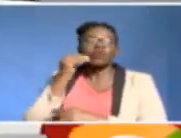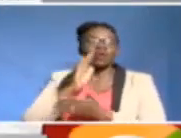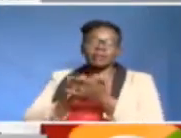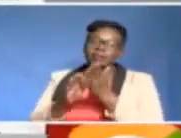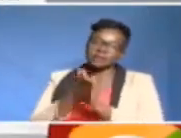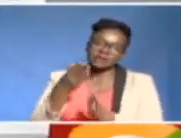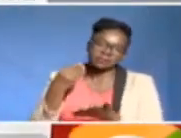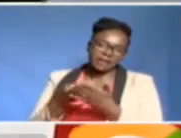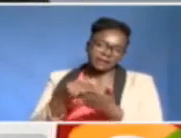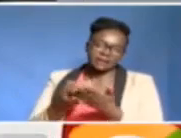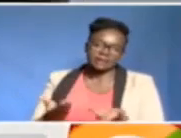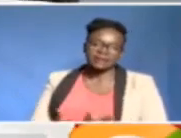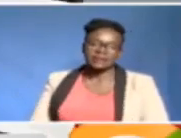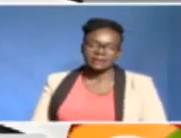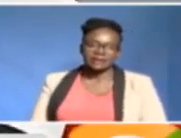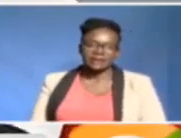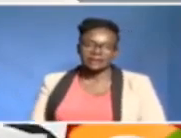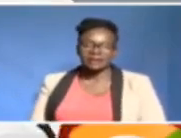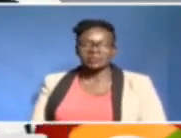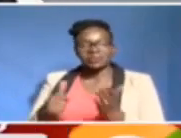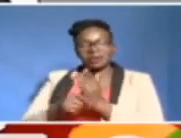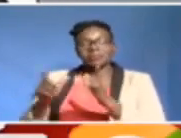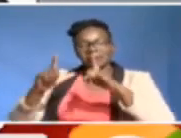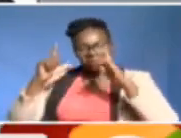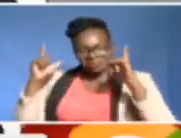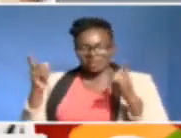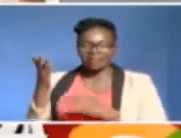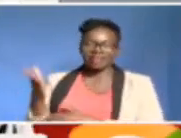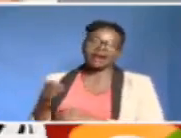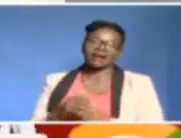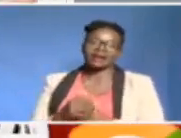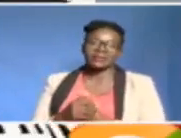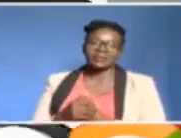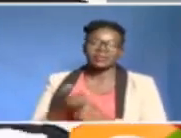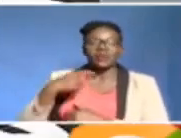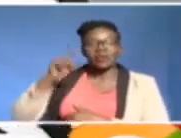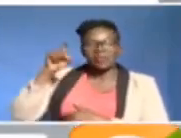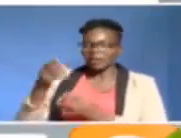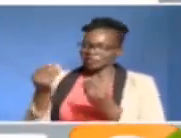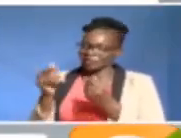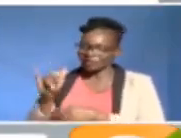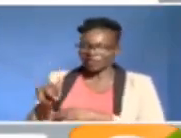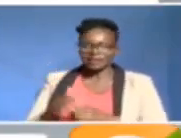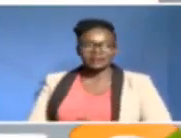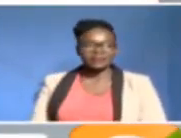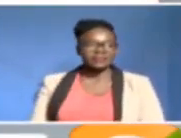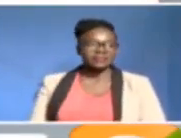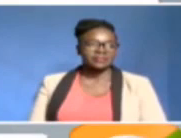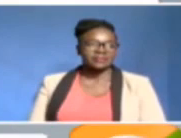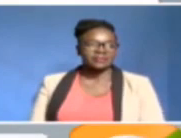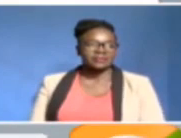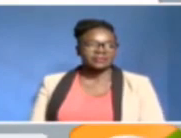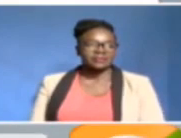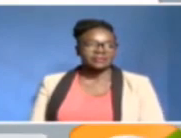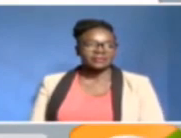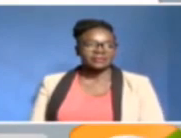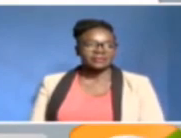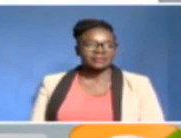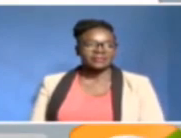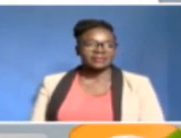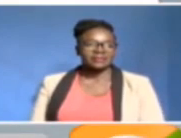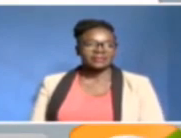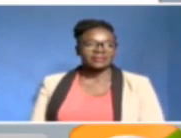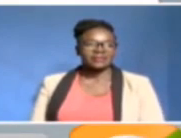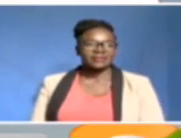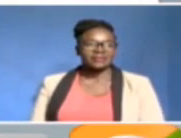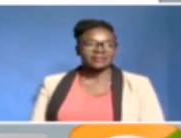So it is a big problem we are facing, we must deal with. It seems like they become more aggressive, the young women.